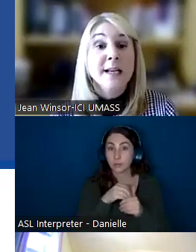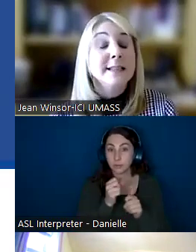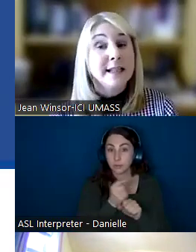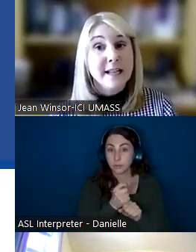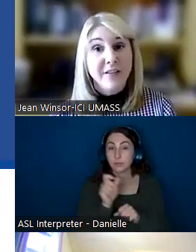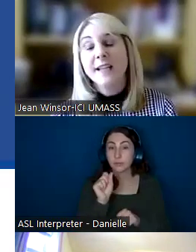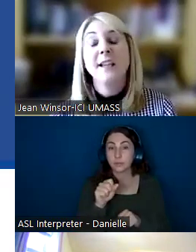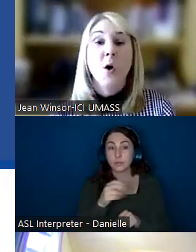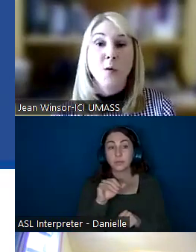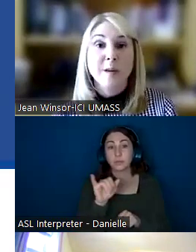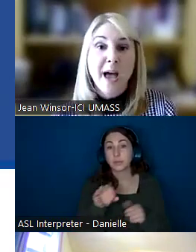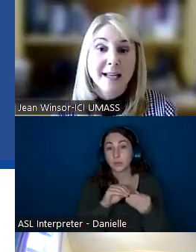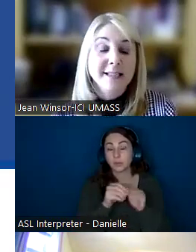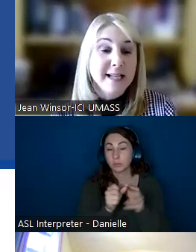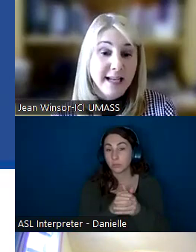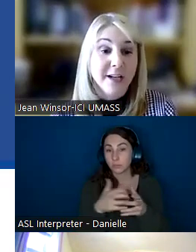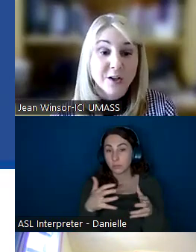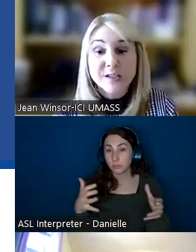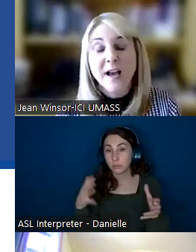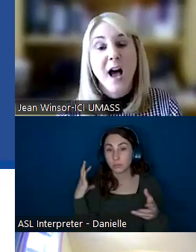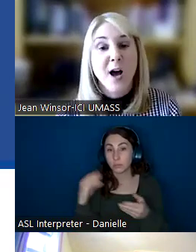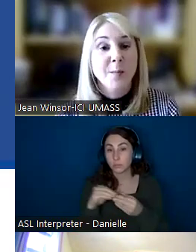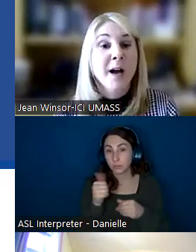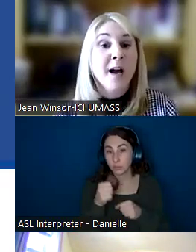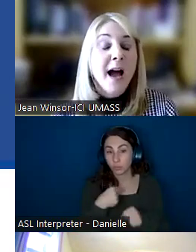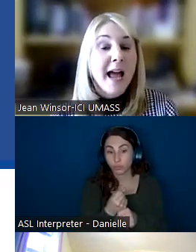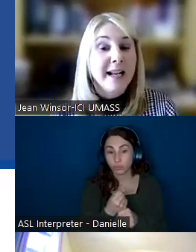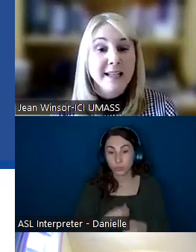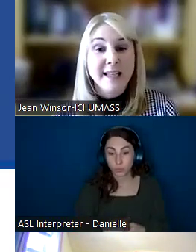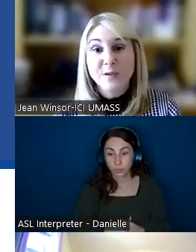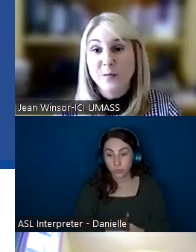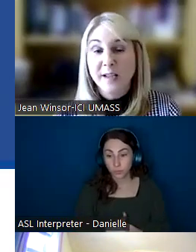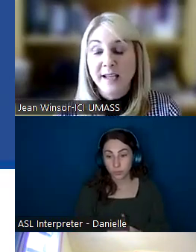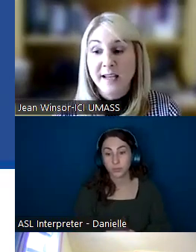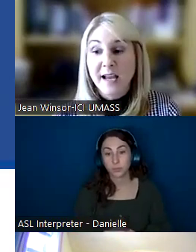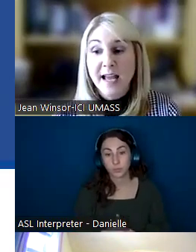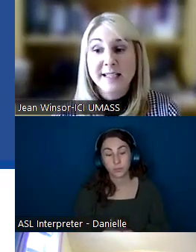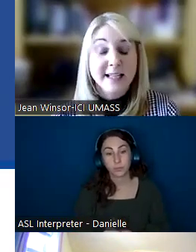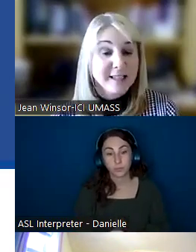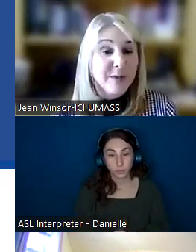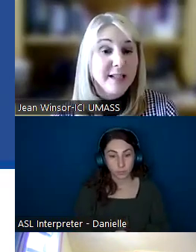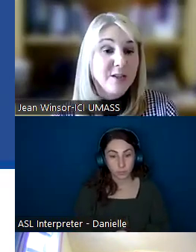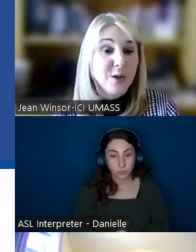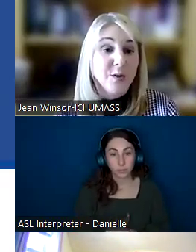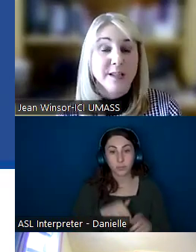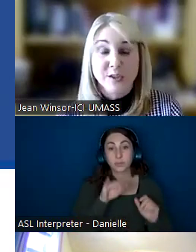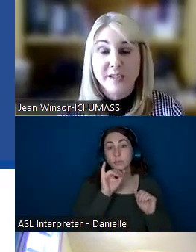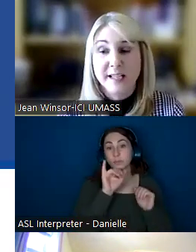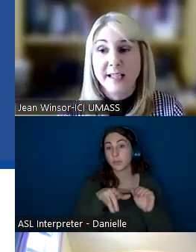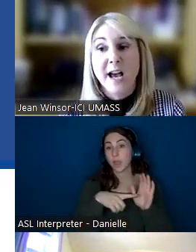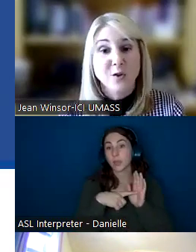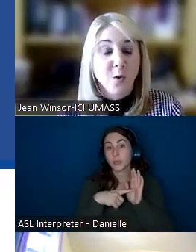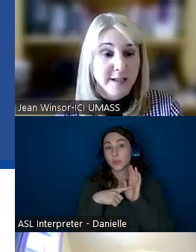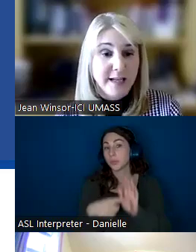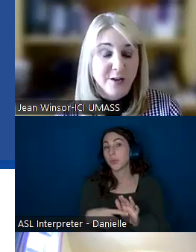grown significantly over the past 10 years. And I think that's really a testament to